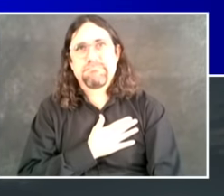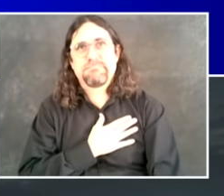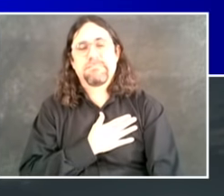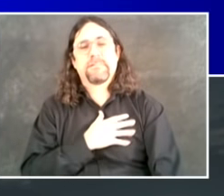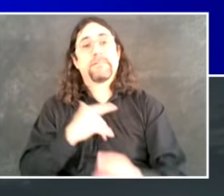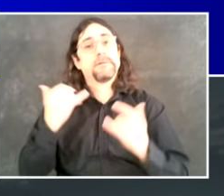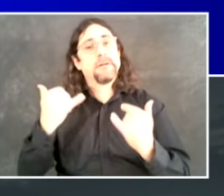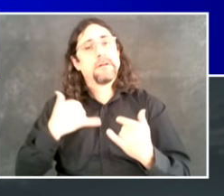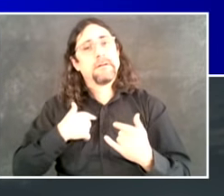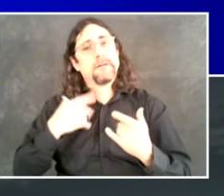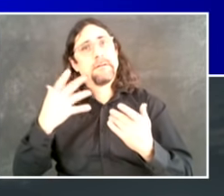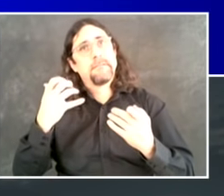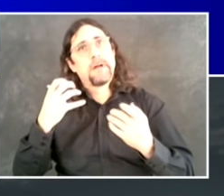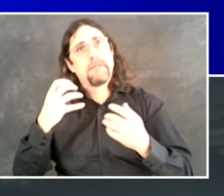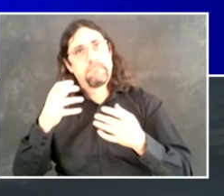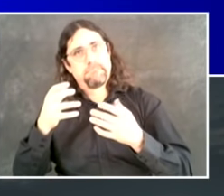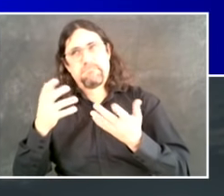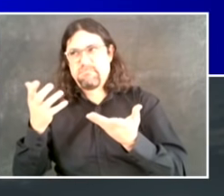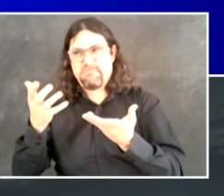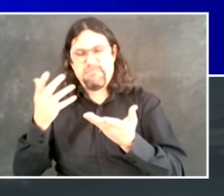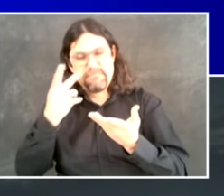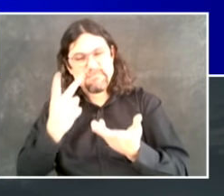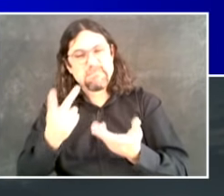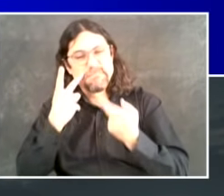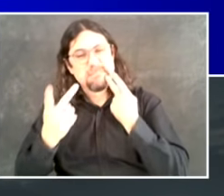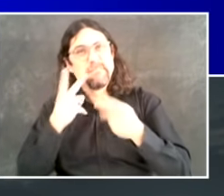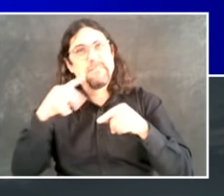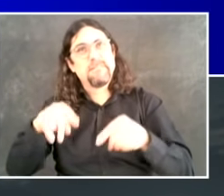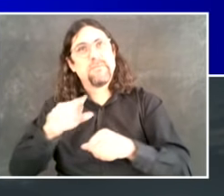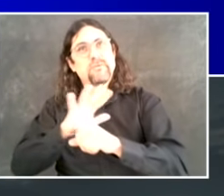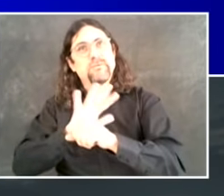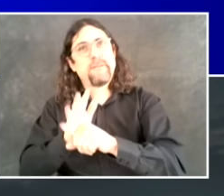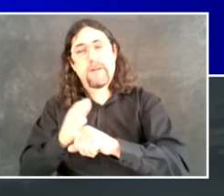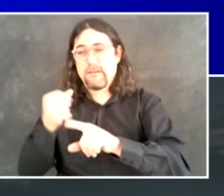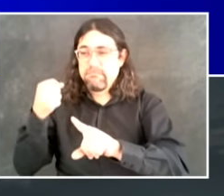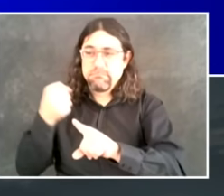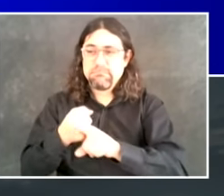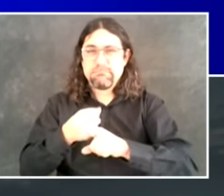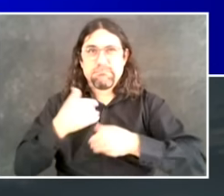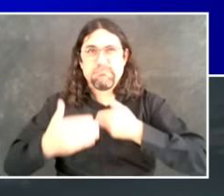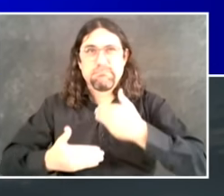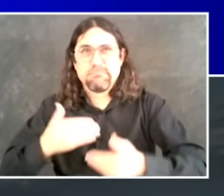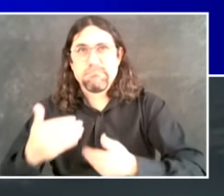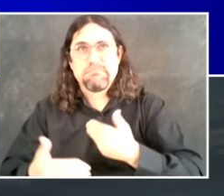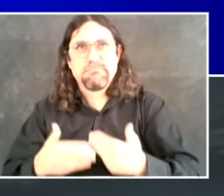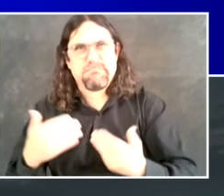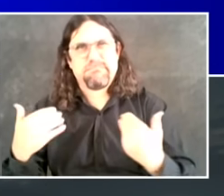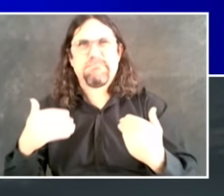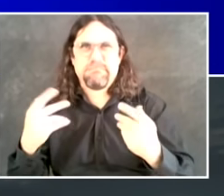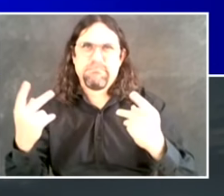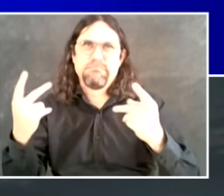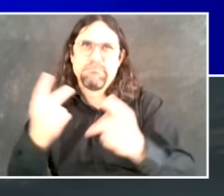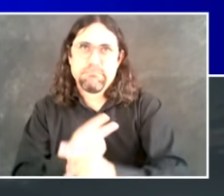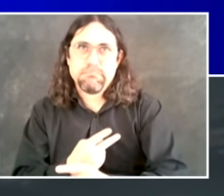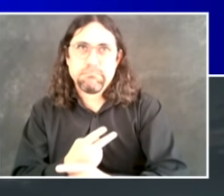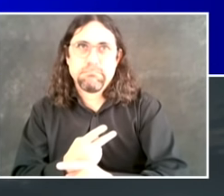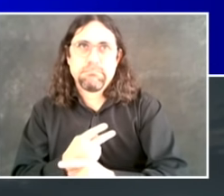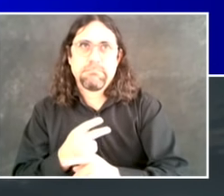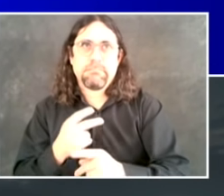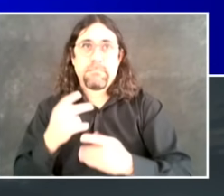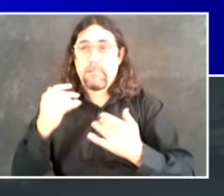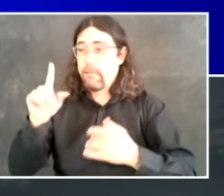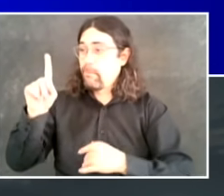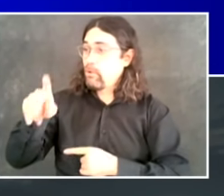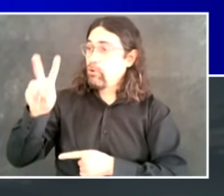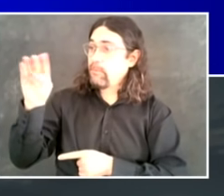understand the sheer impact of this horrible crisis on everyday New Yorkers, that number may have grown by 1 million. There could be as many as